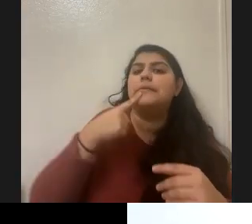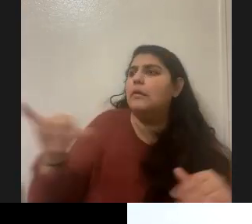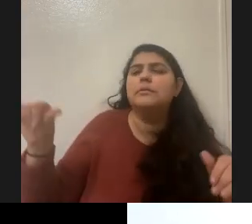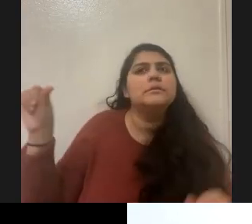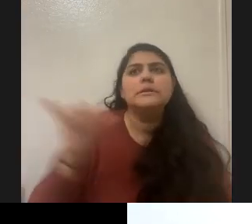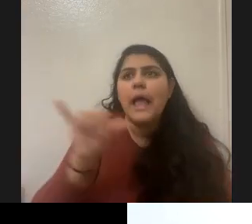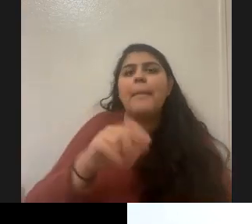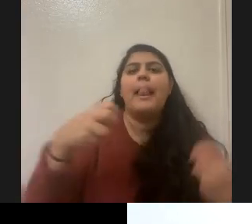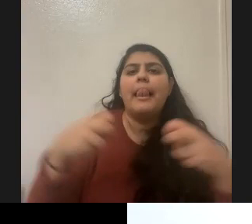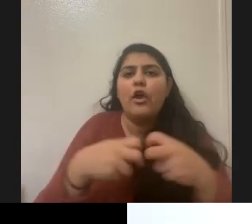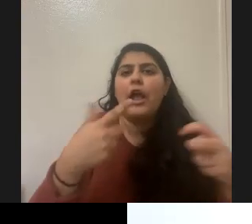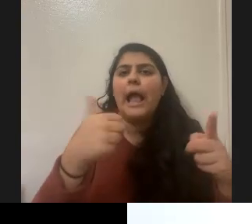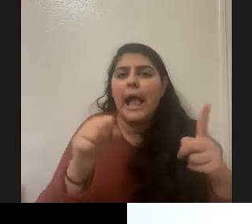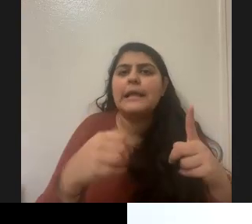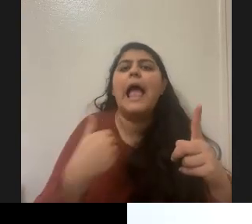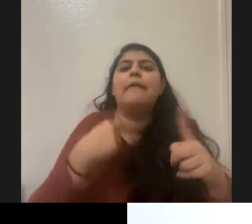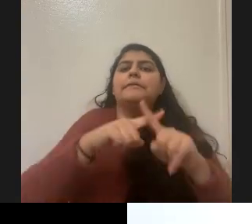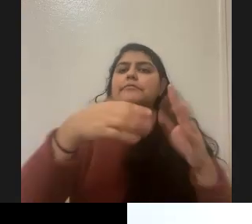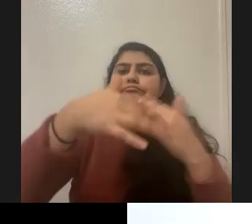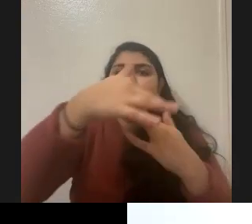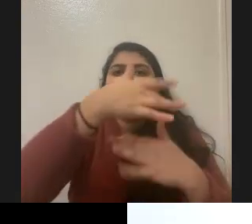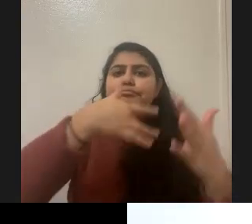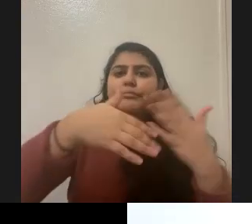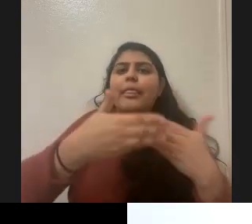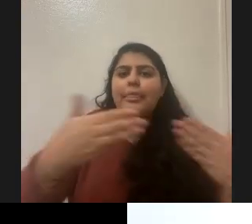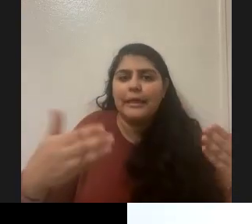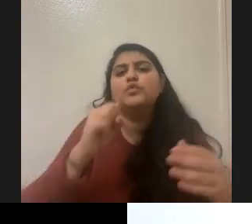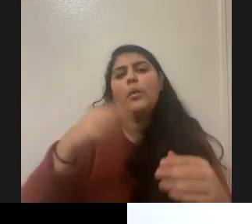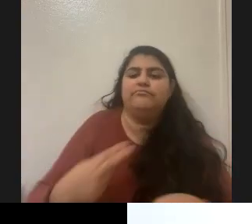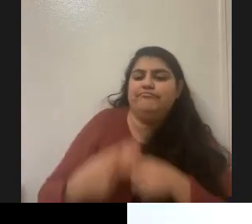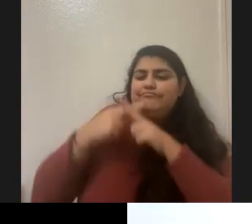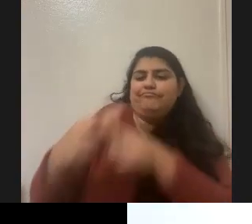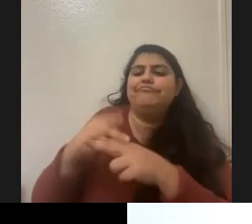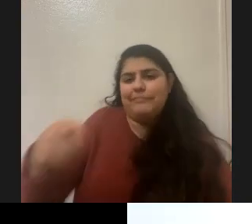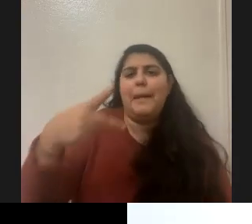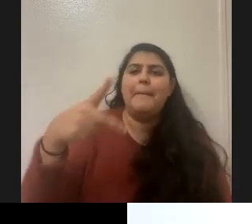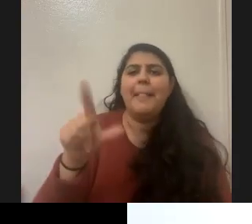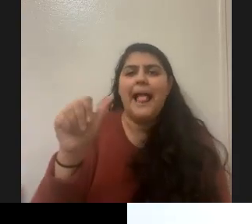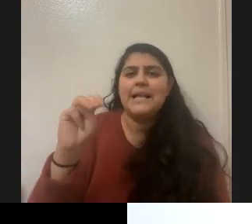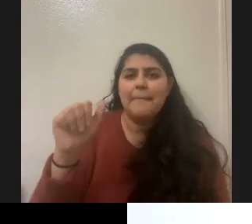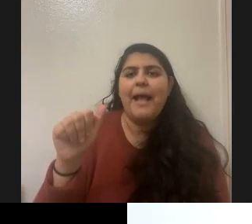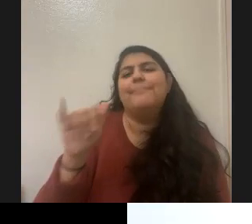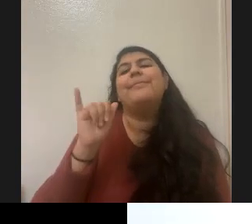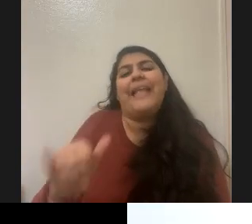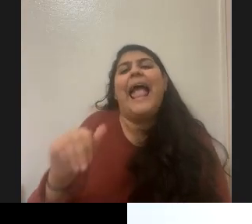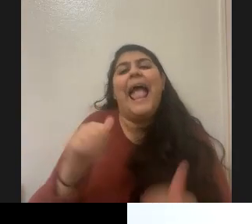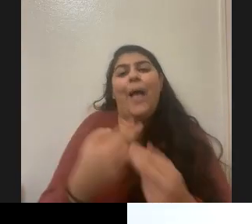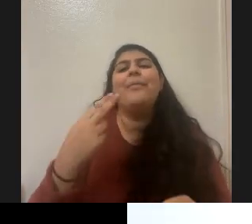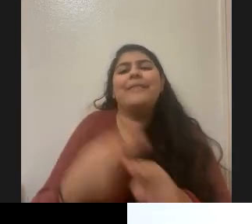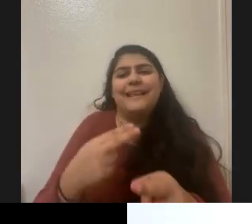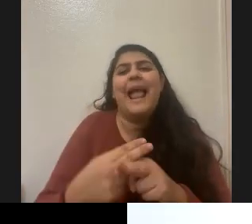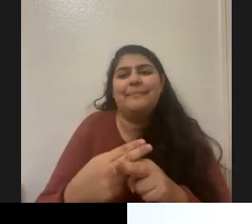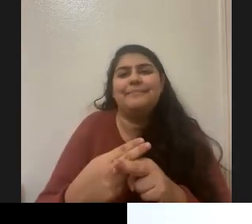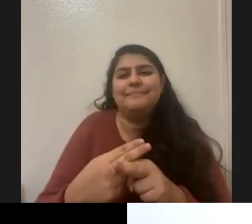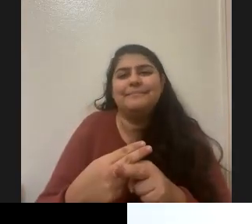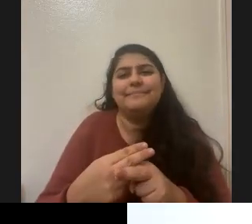electric gas. It has a lot of different things floating around on it. So I'm going to call it plasmas. And so that's how the name kind of It's related as